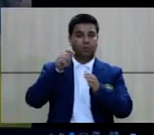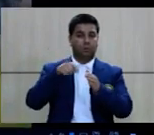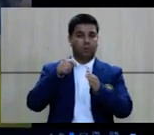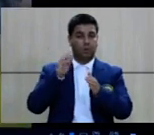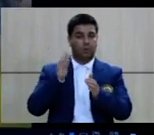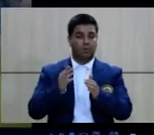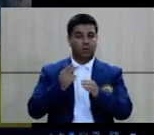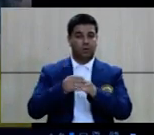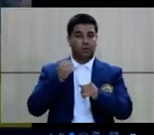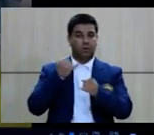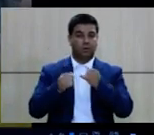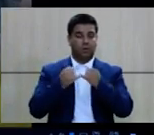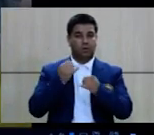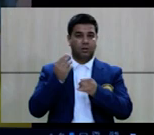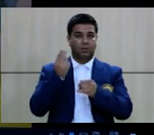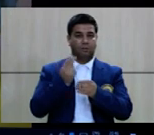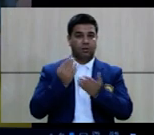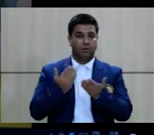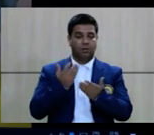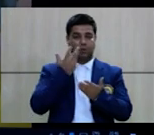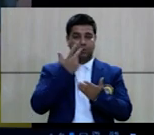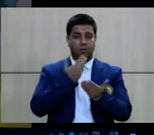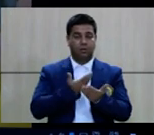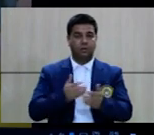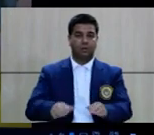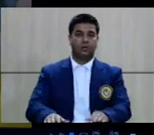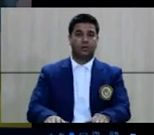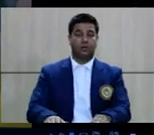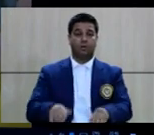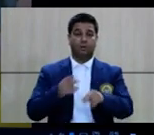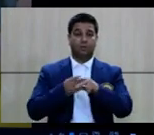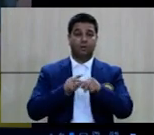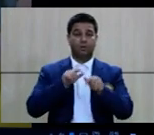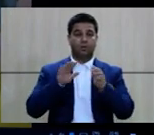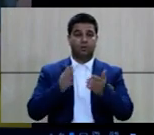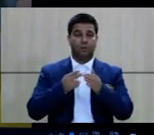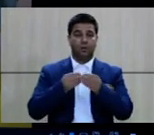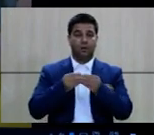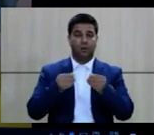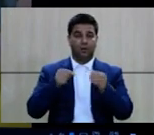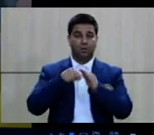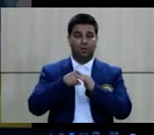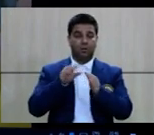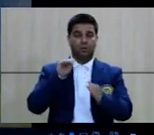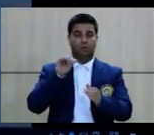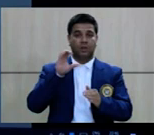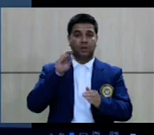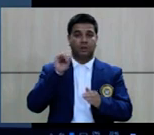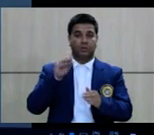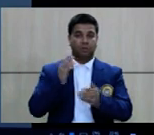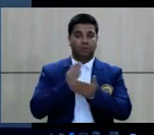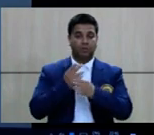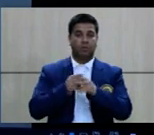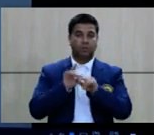tomizamiz. Sariq cho'kma hosil bo'ldi. Bu hodisada eritmada fosfat ionlari borligidan darak